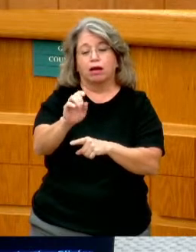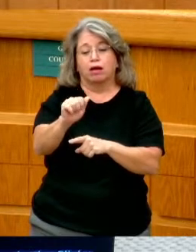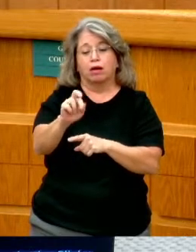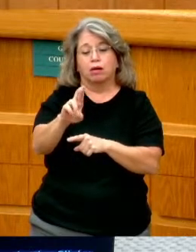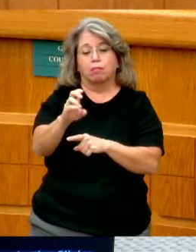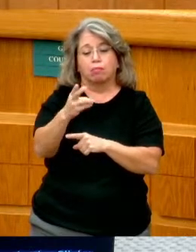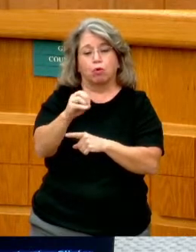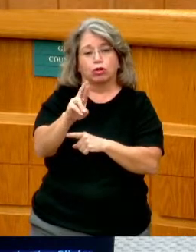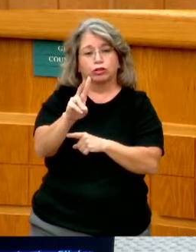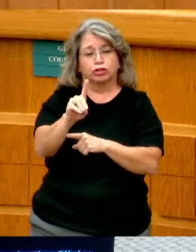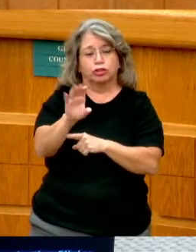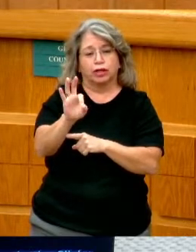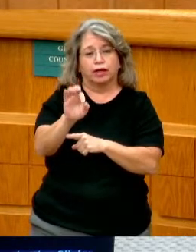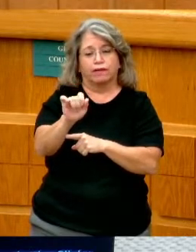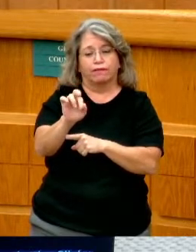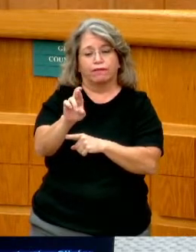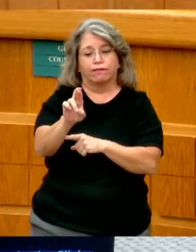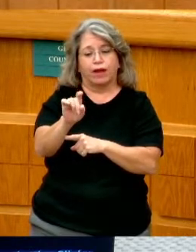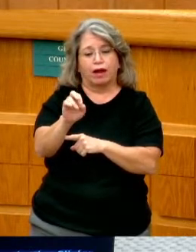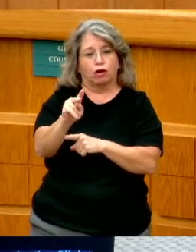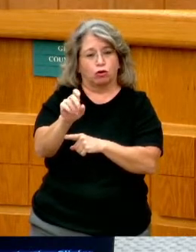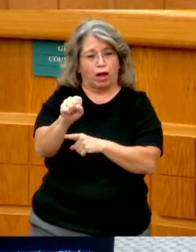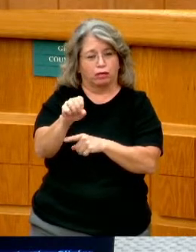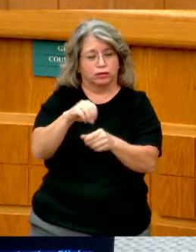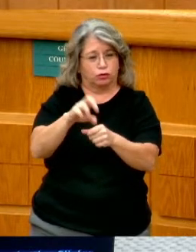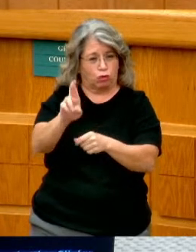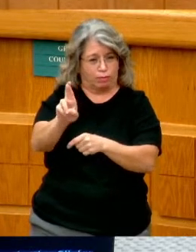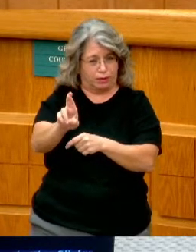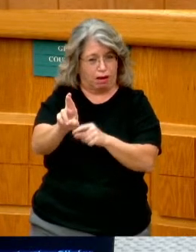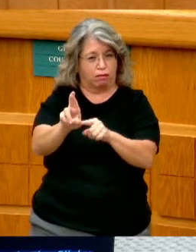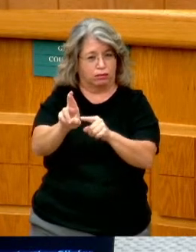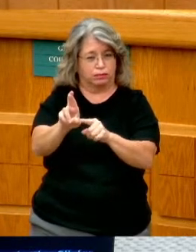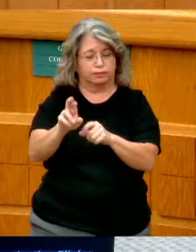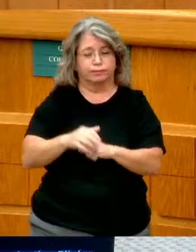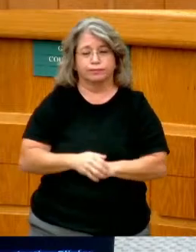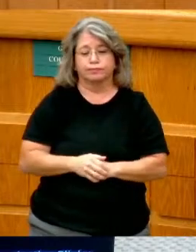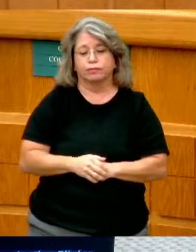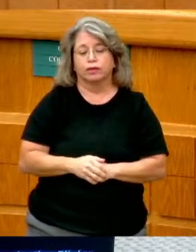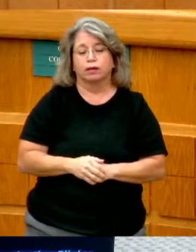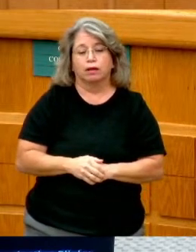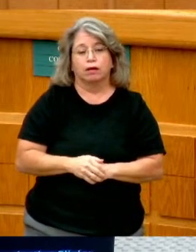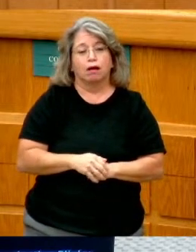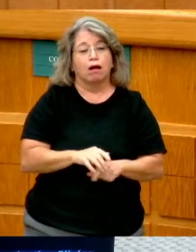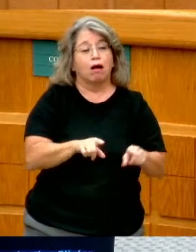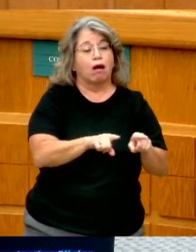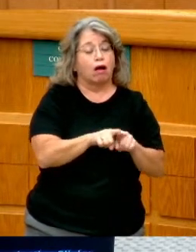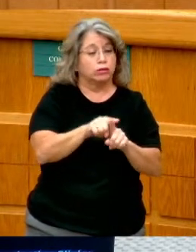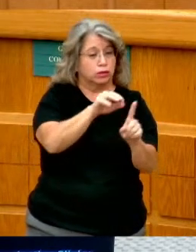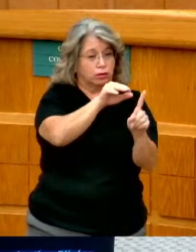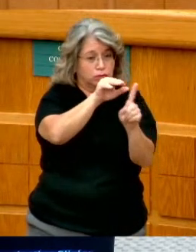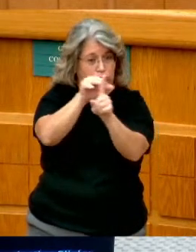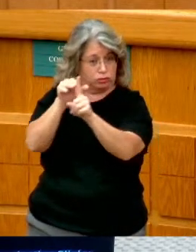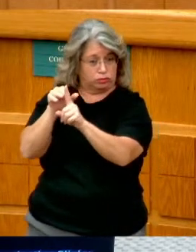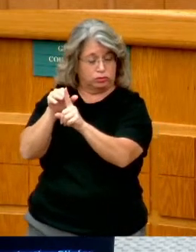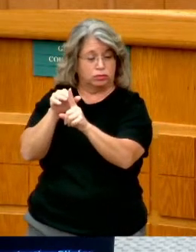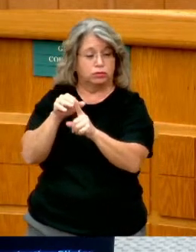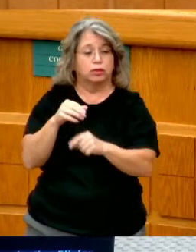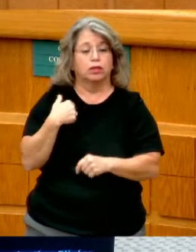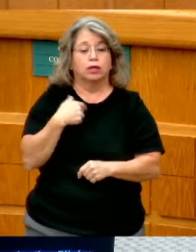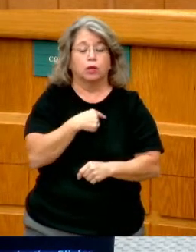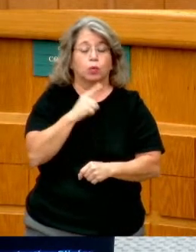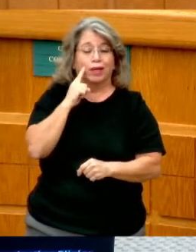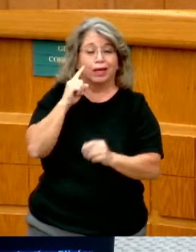Shamsey Boulevard in Robstown. I also want to remind everyone that although we anticipate